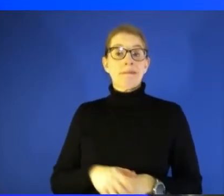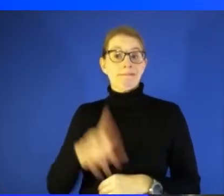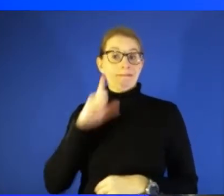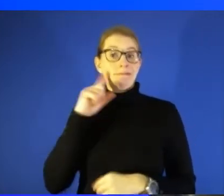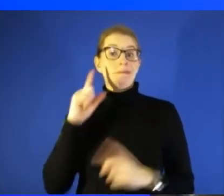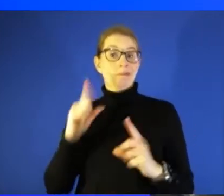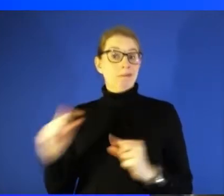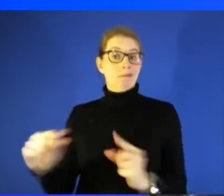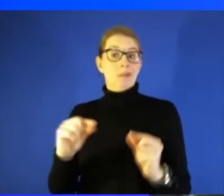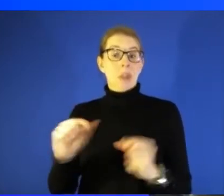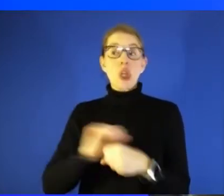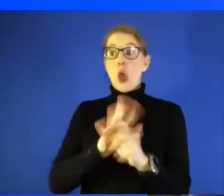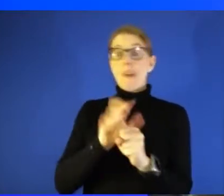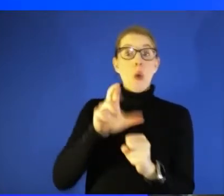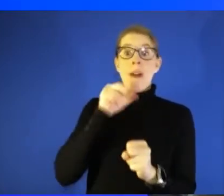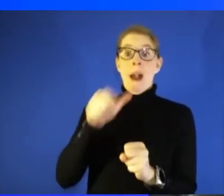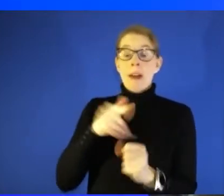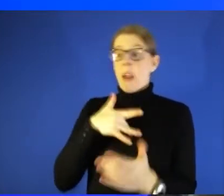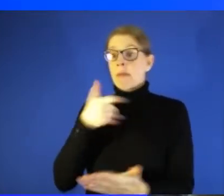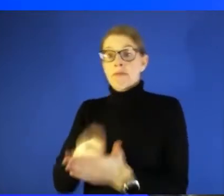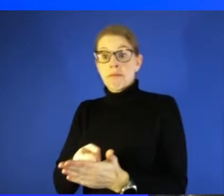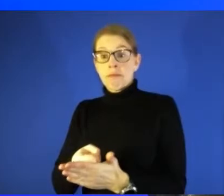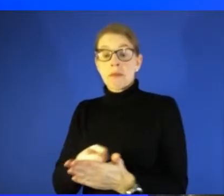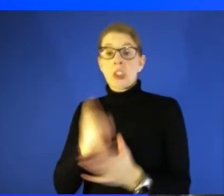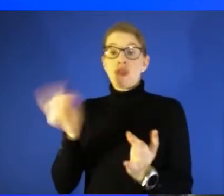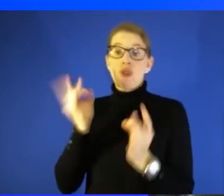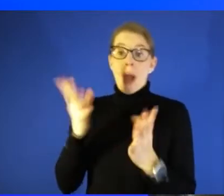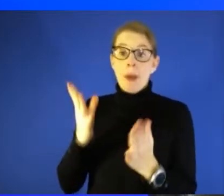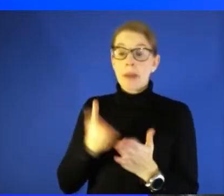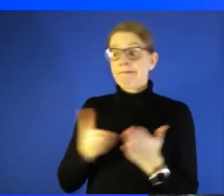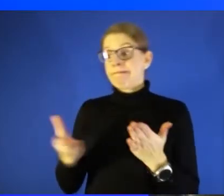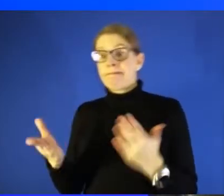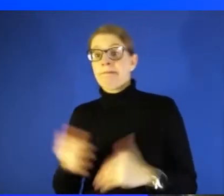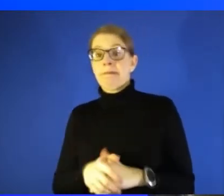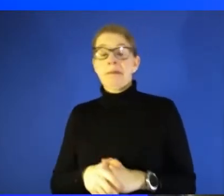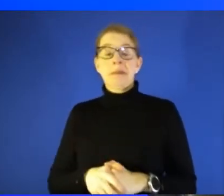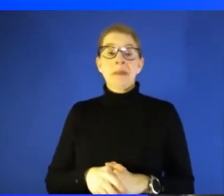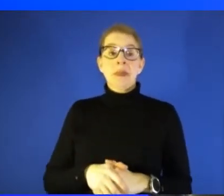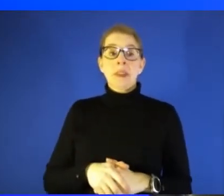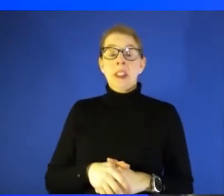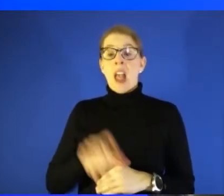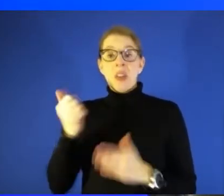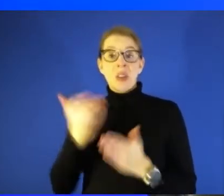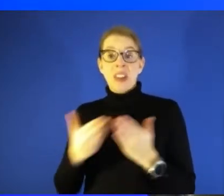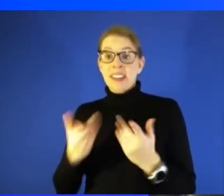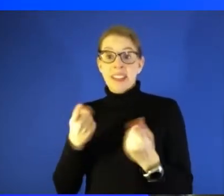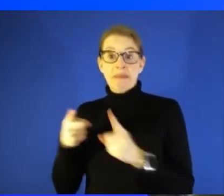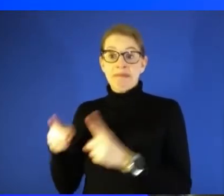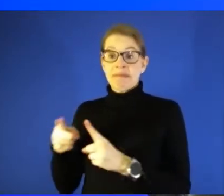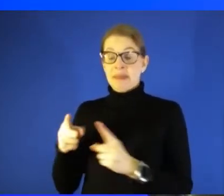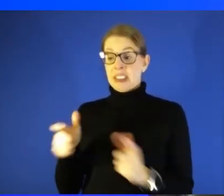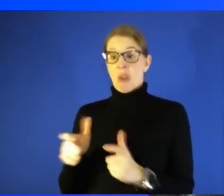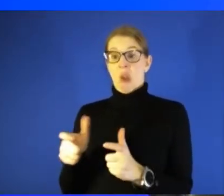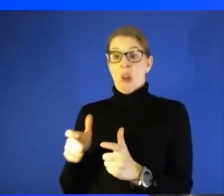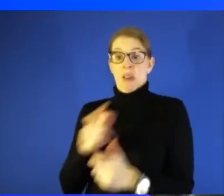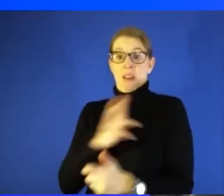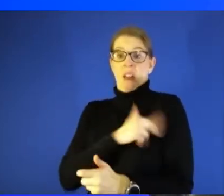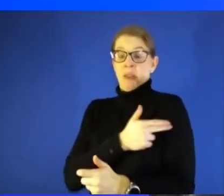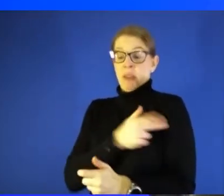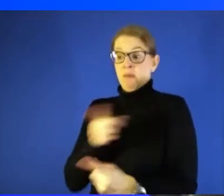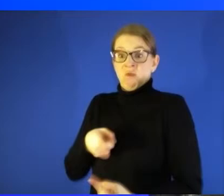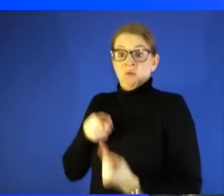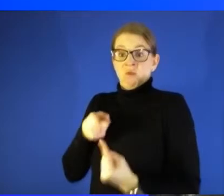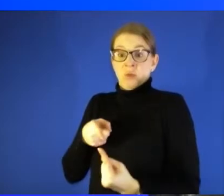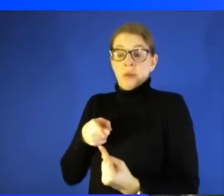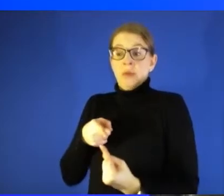or not, heart attacks, trauma, other stuff. In other smaller hospitals, they still have a very hard time getting